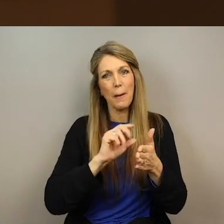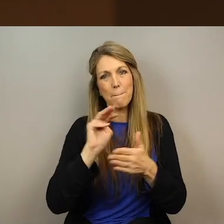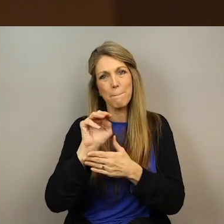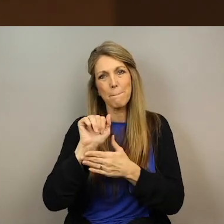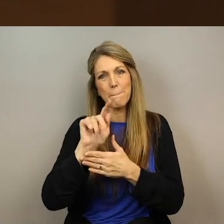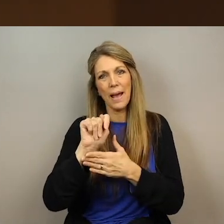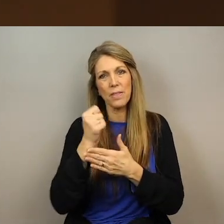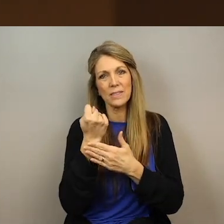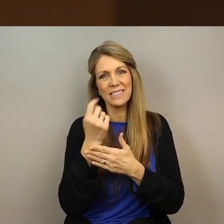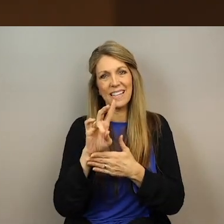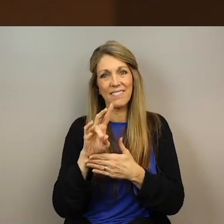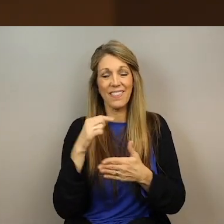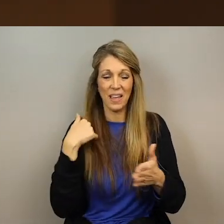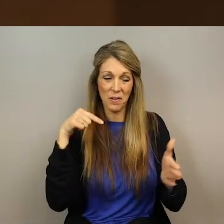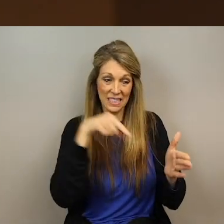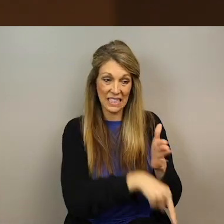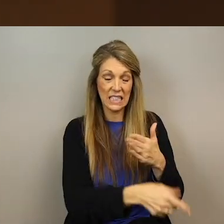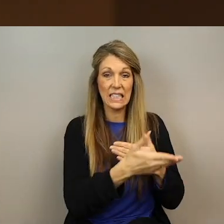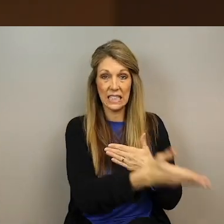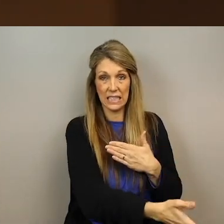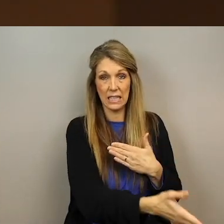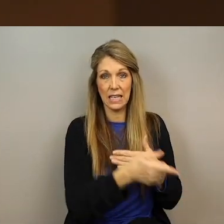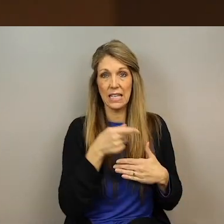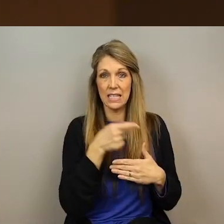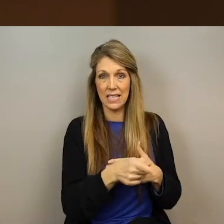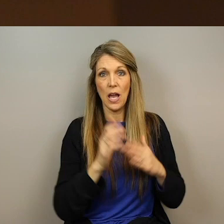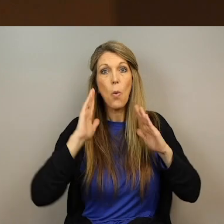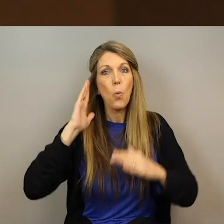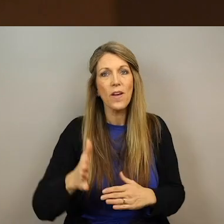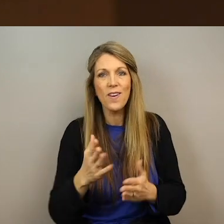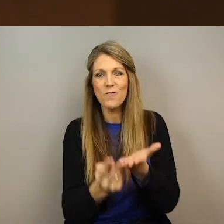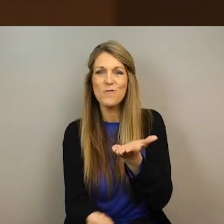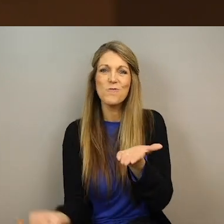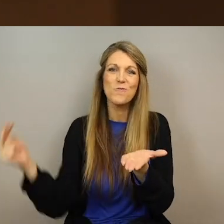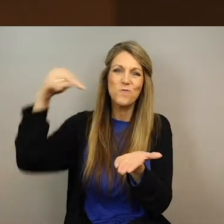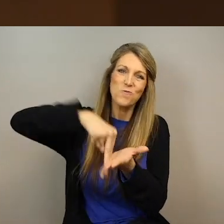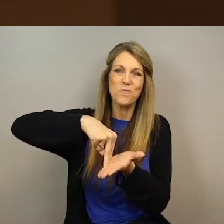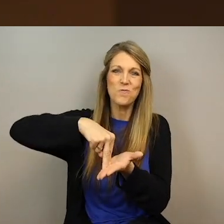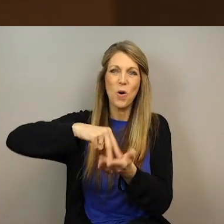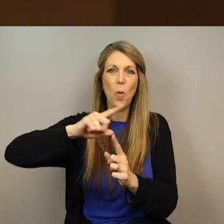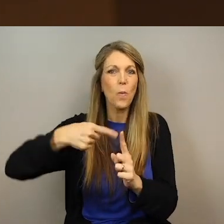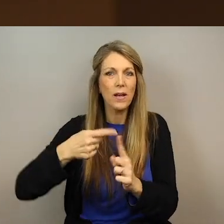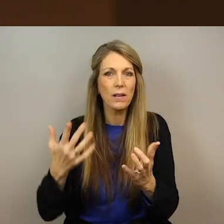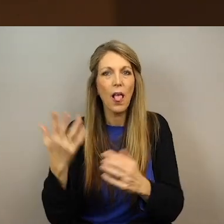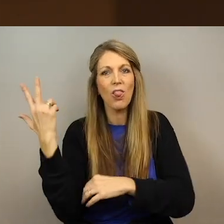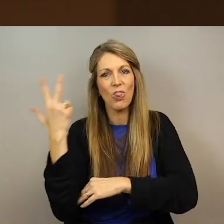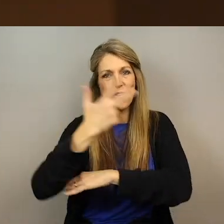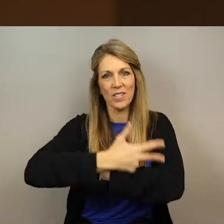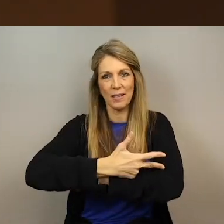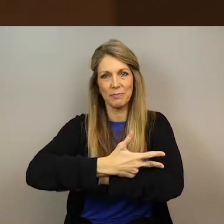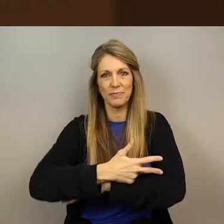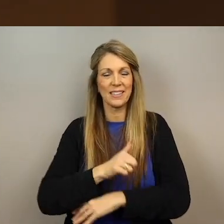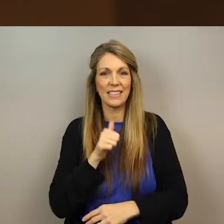it says, "And they will kill him, and he will be raised on the third day." Jesus